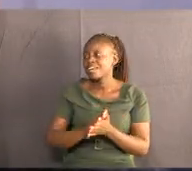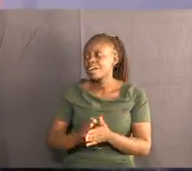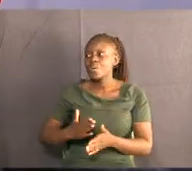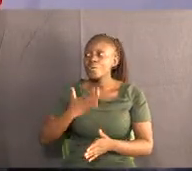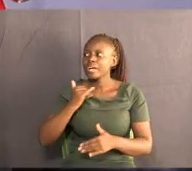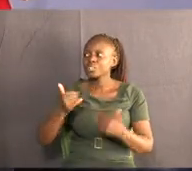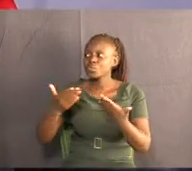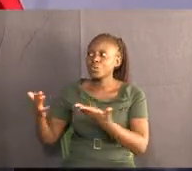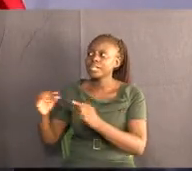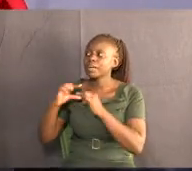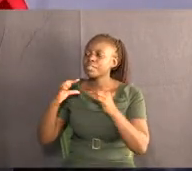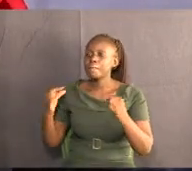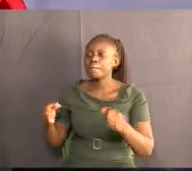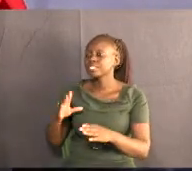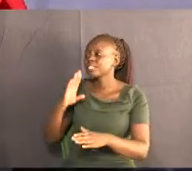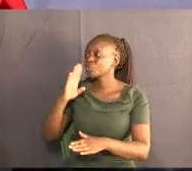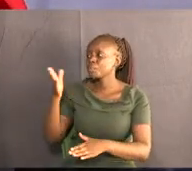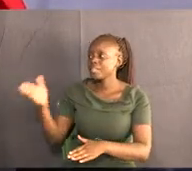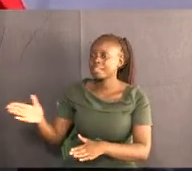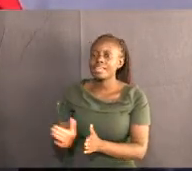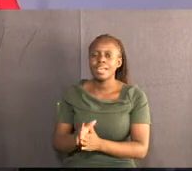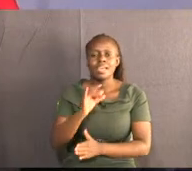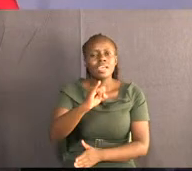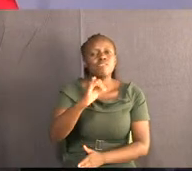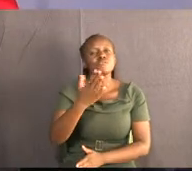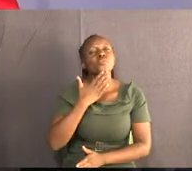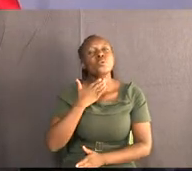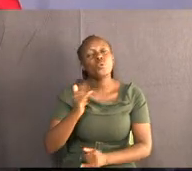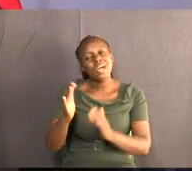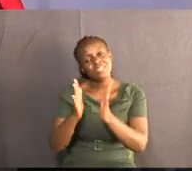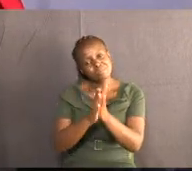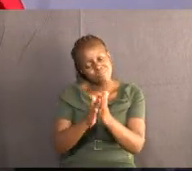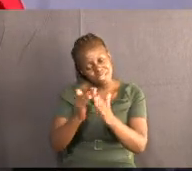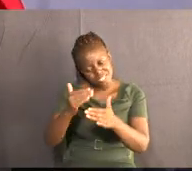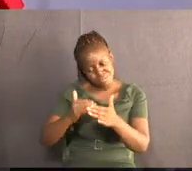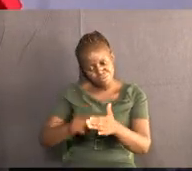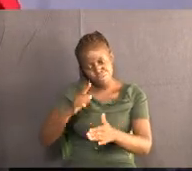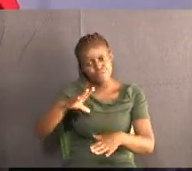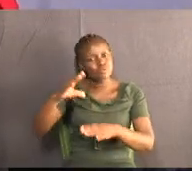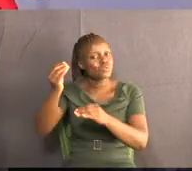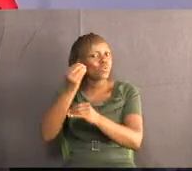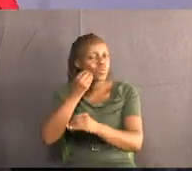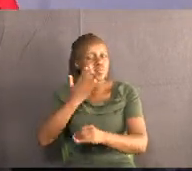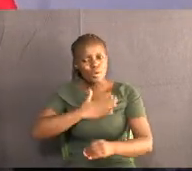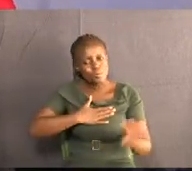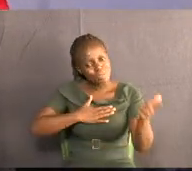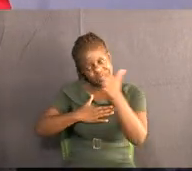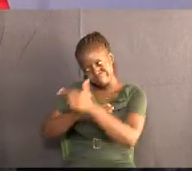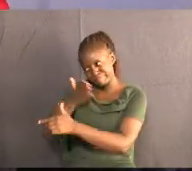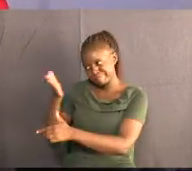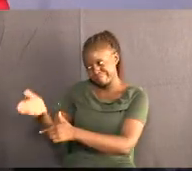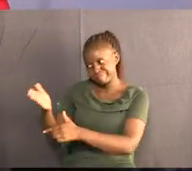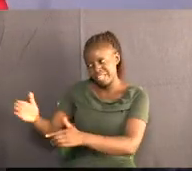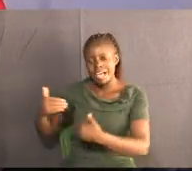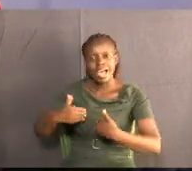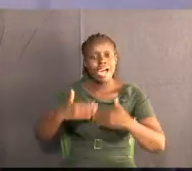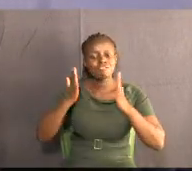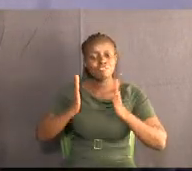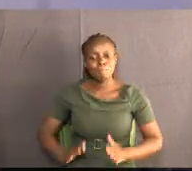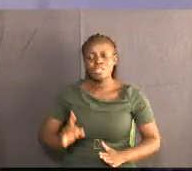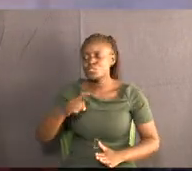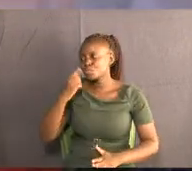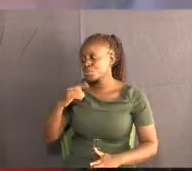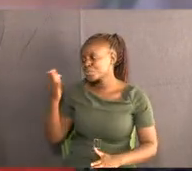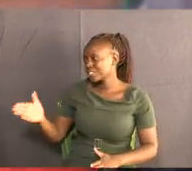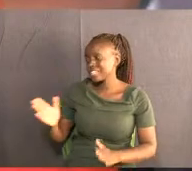counselors to be at the front. If you need any prayers before you leave the service, kindly come to the front and someone will be